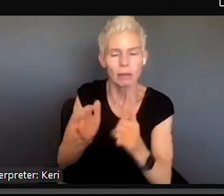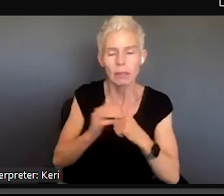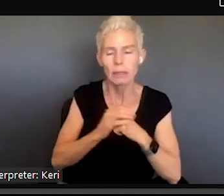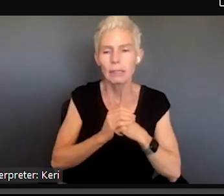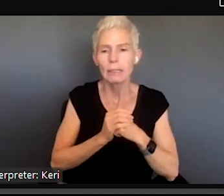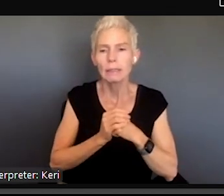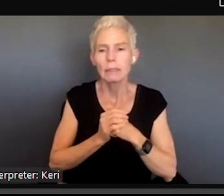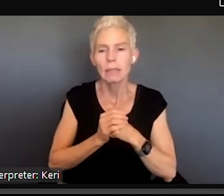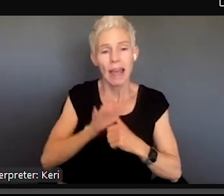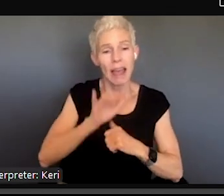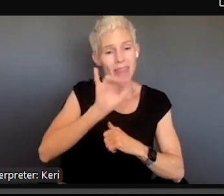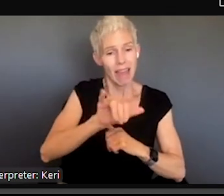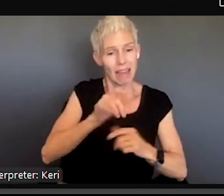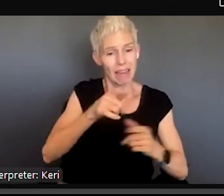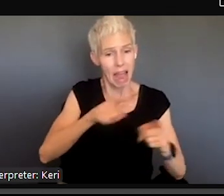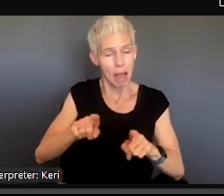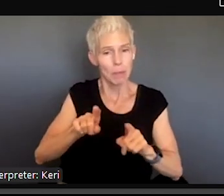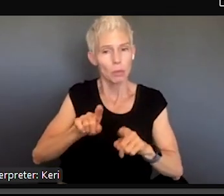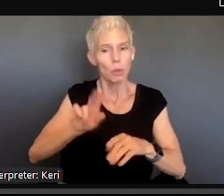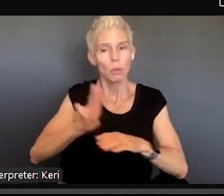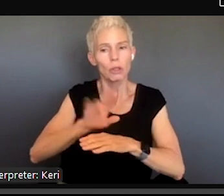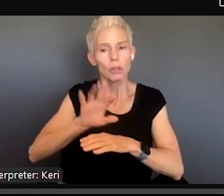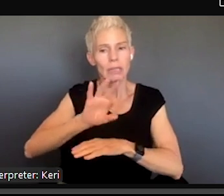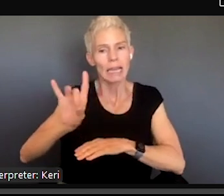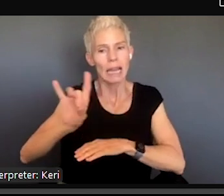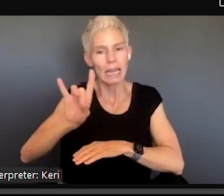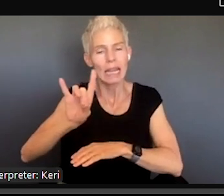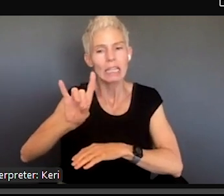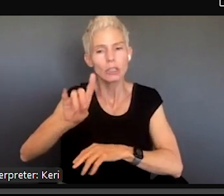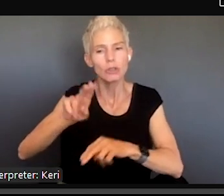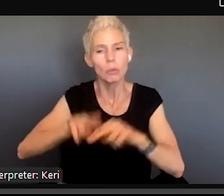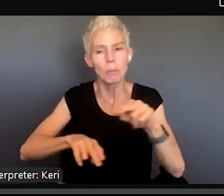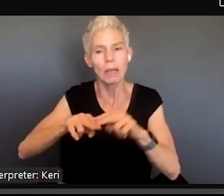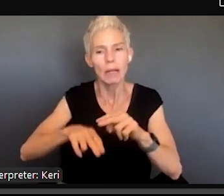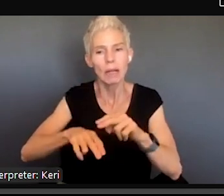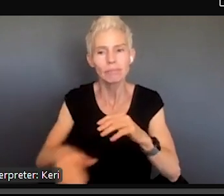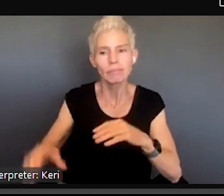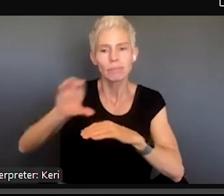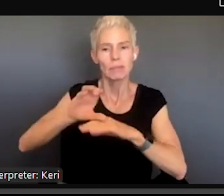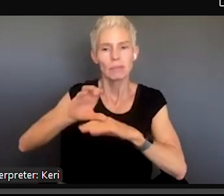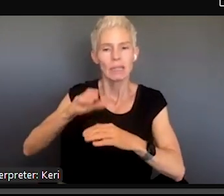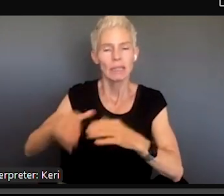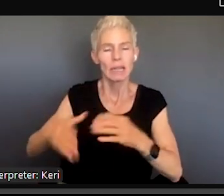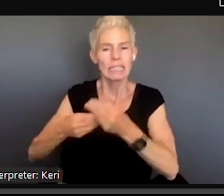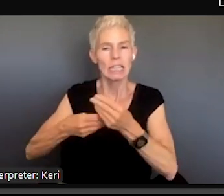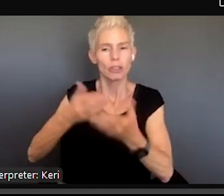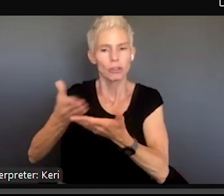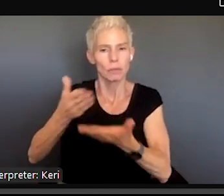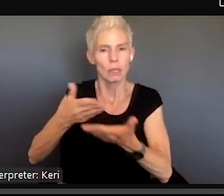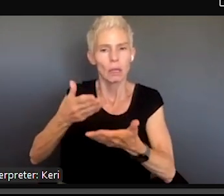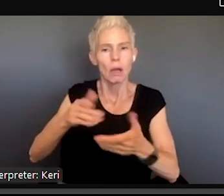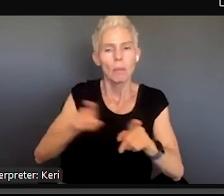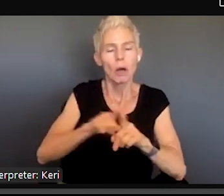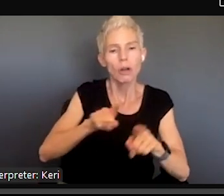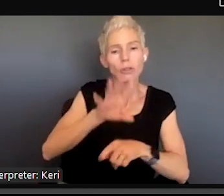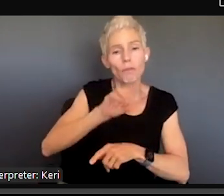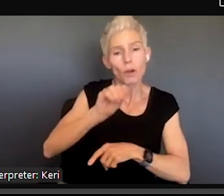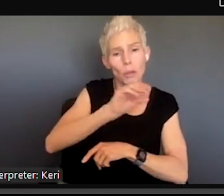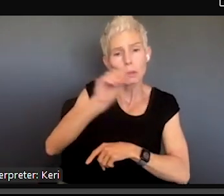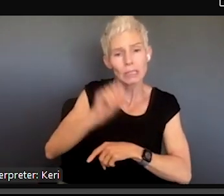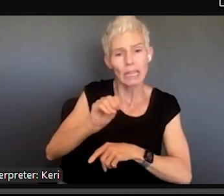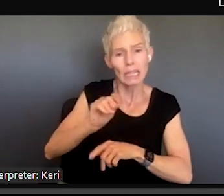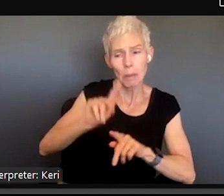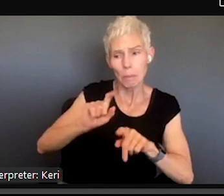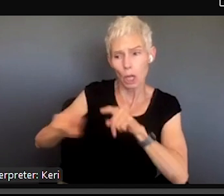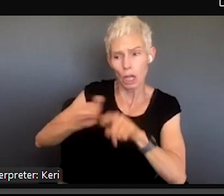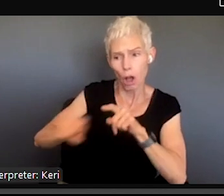so because of that, we're really using 988 to build additional services, but that's not the point of today. We also noticed that 40% of callers are repeat callers. So